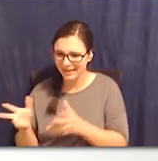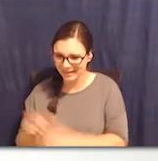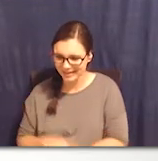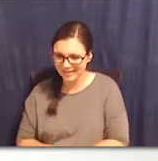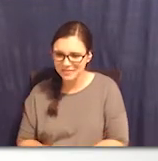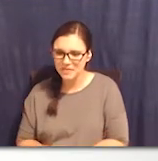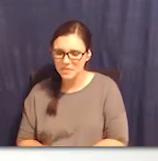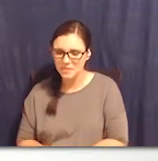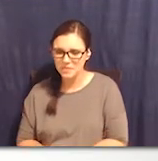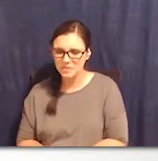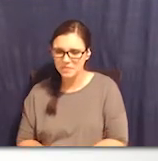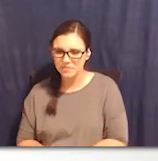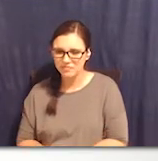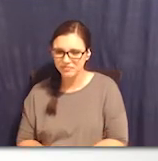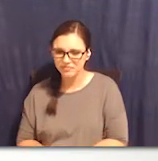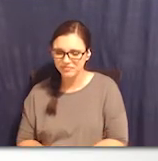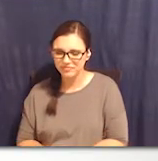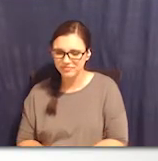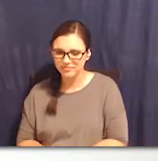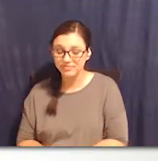We have about 10 more minutes.